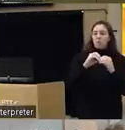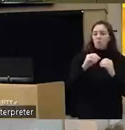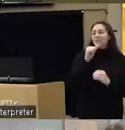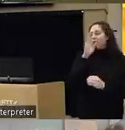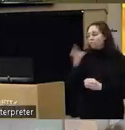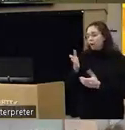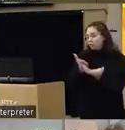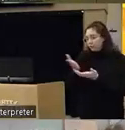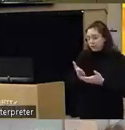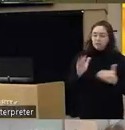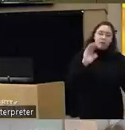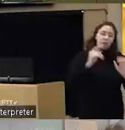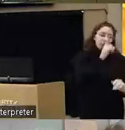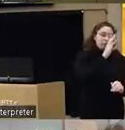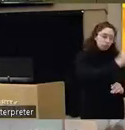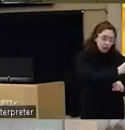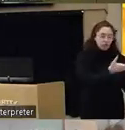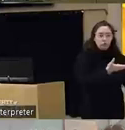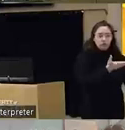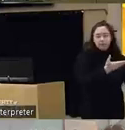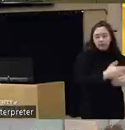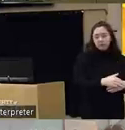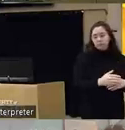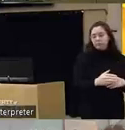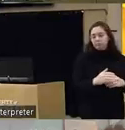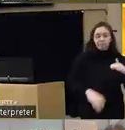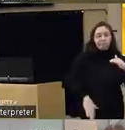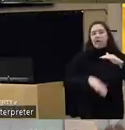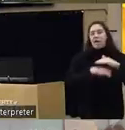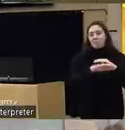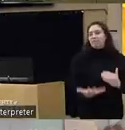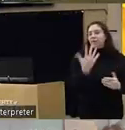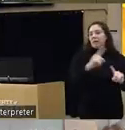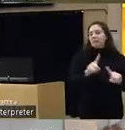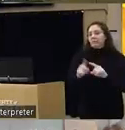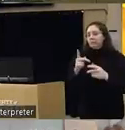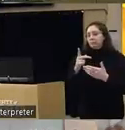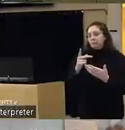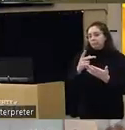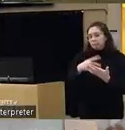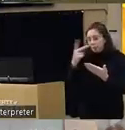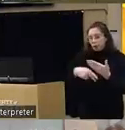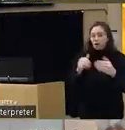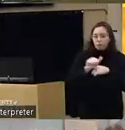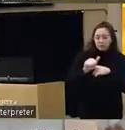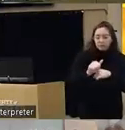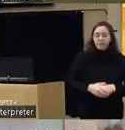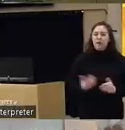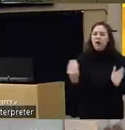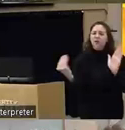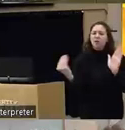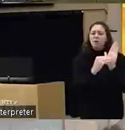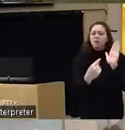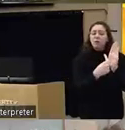service versus direct service, serving up to 5 different practices. And I put here the